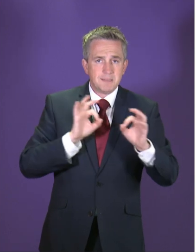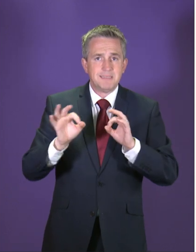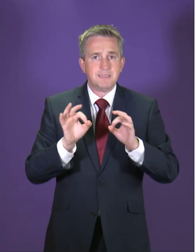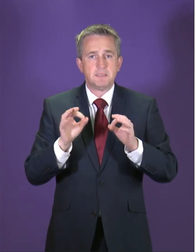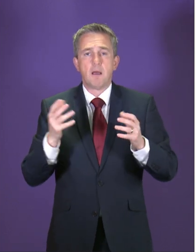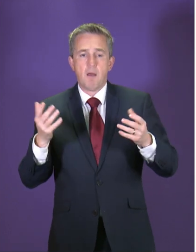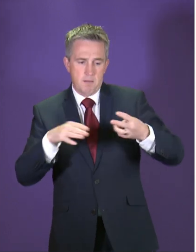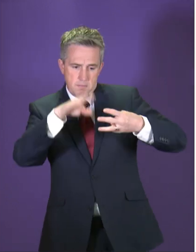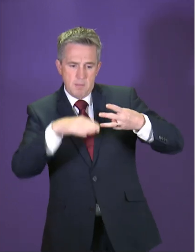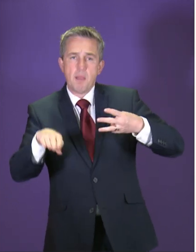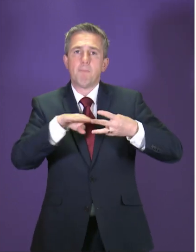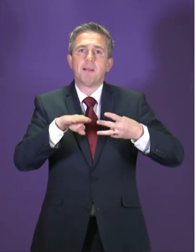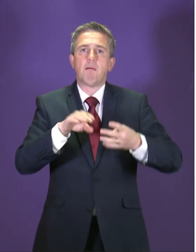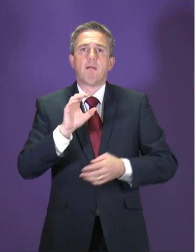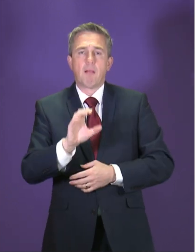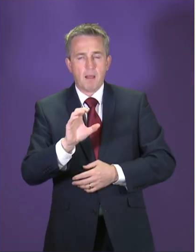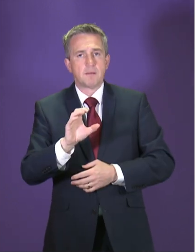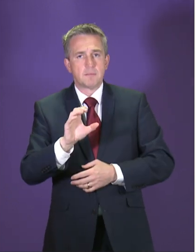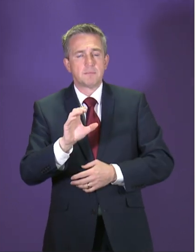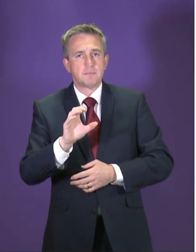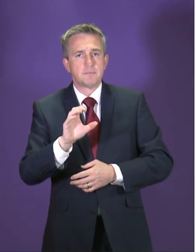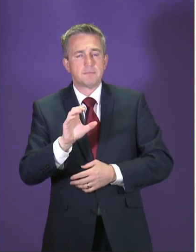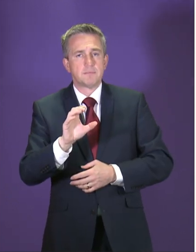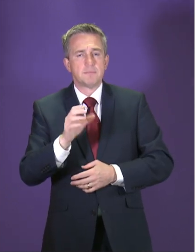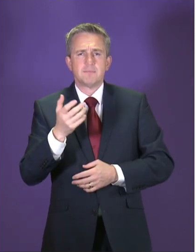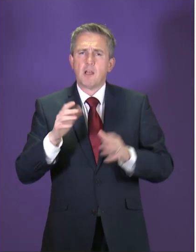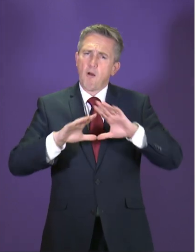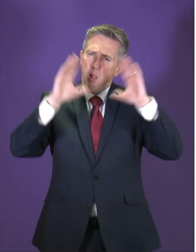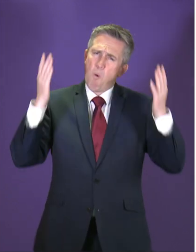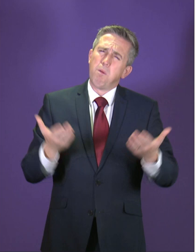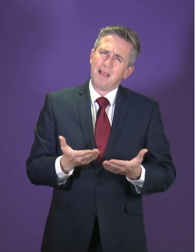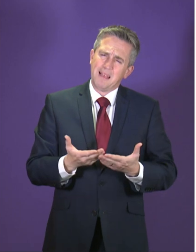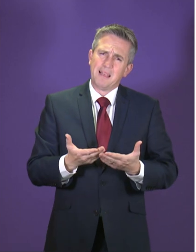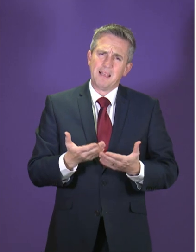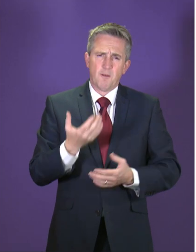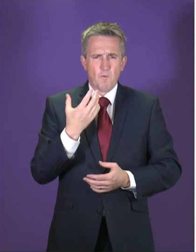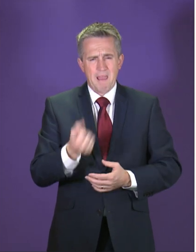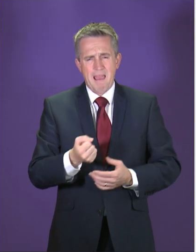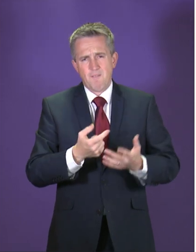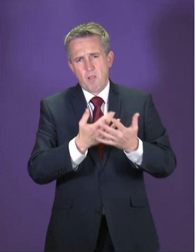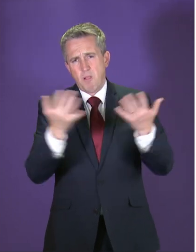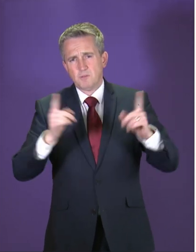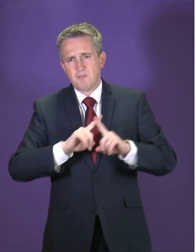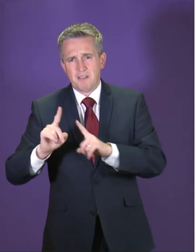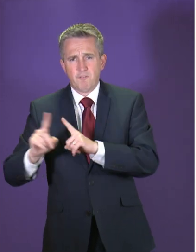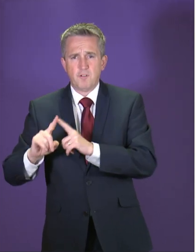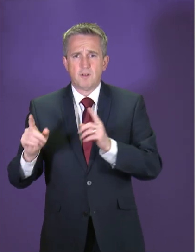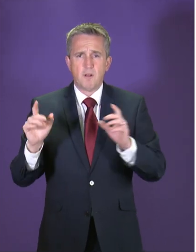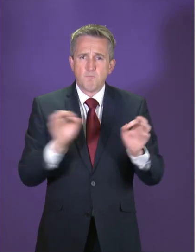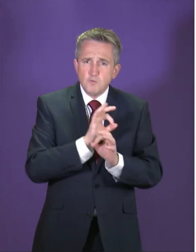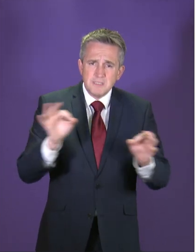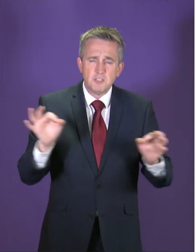middle. Of course, there is a global circuit of musicians and visual artists whose